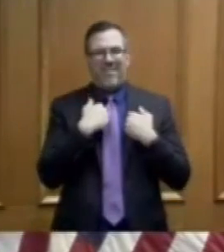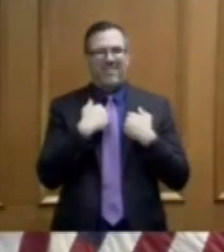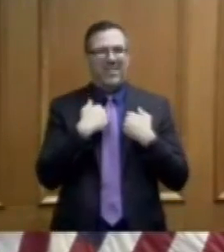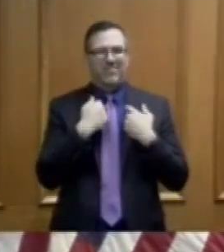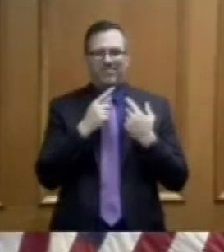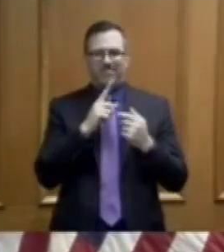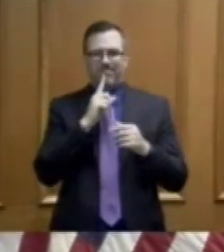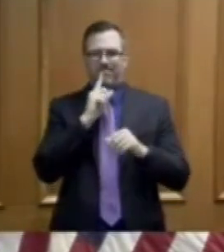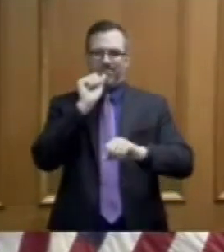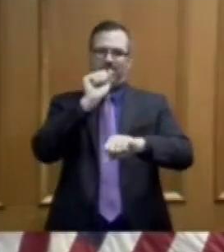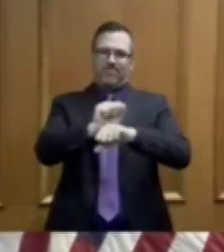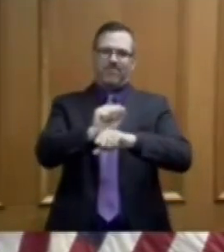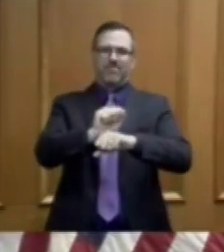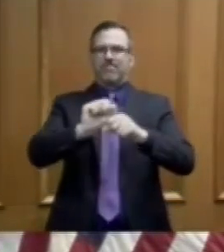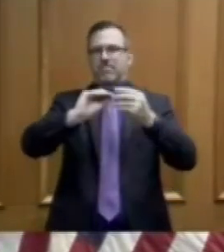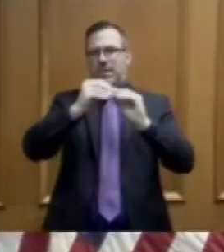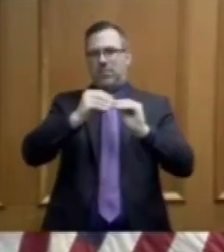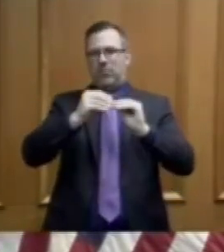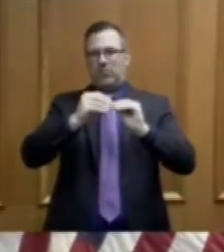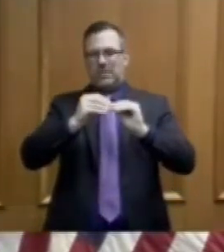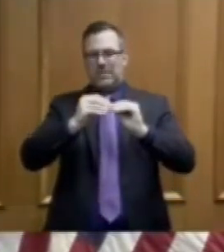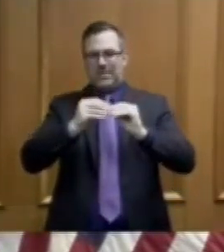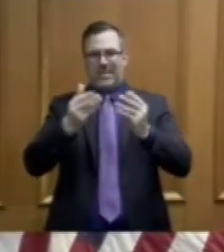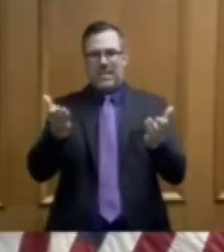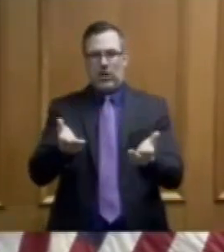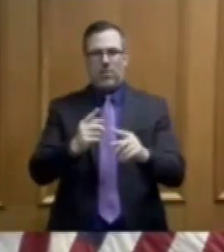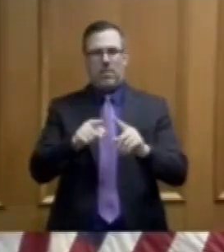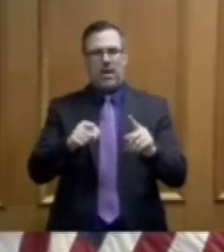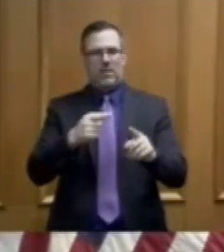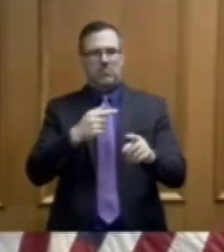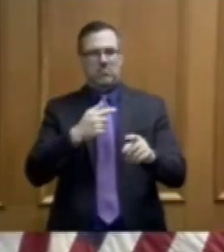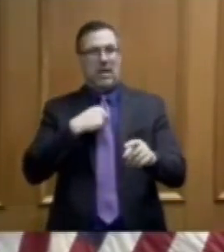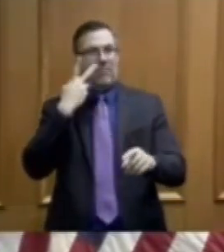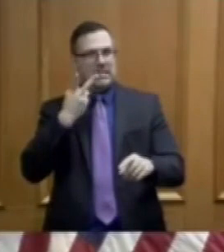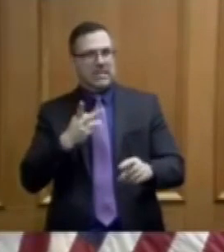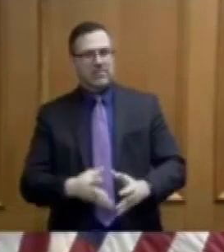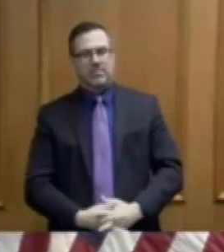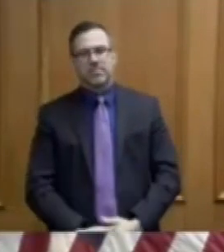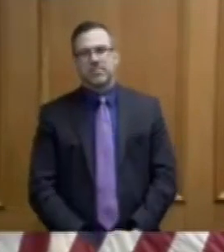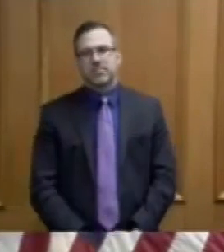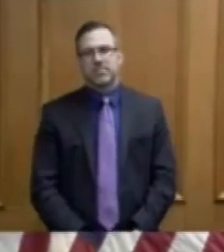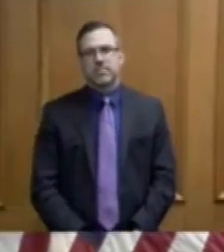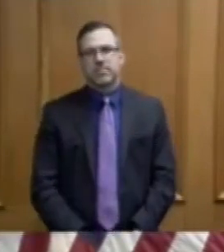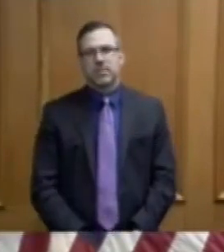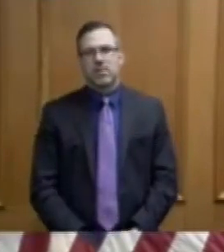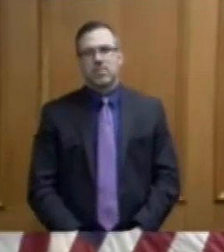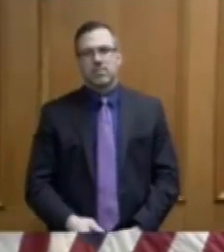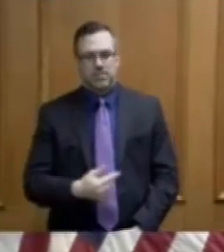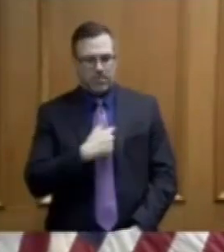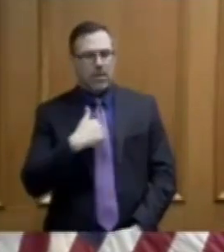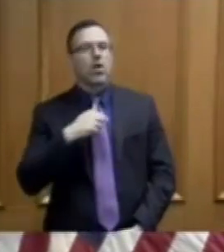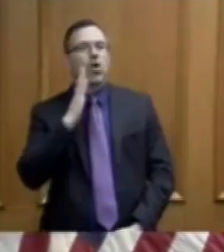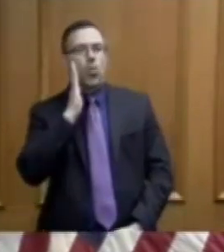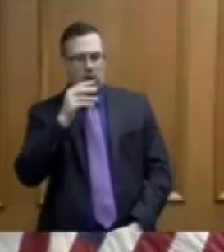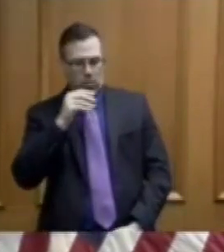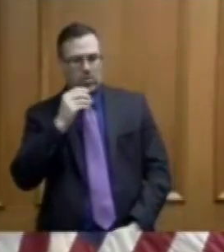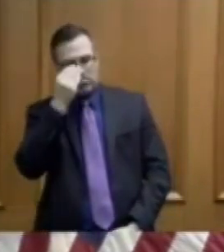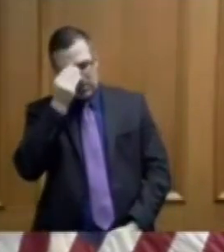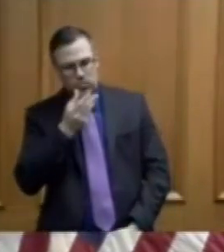of cases in front of me, but we have that with us. And we'll provide that, right? We're happy to provide